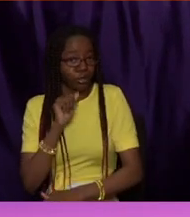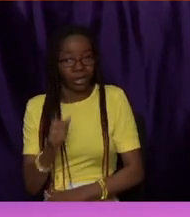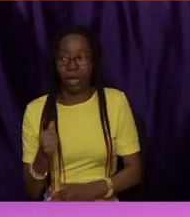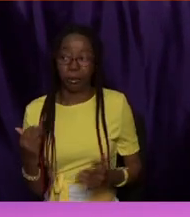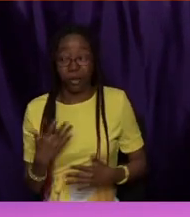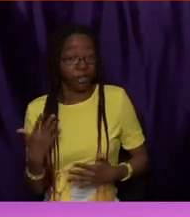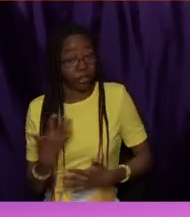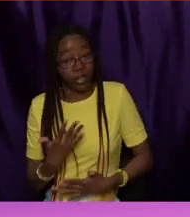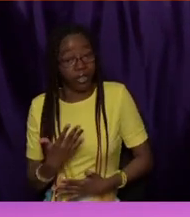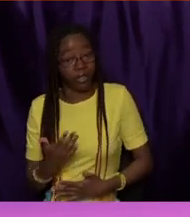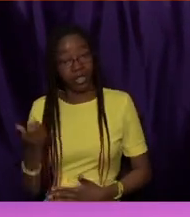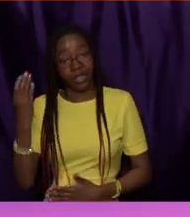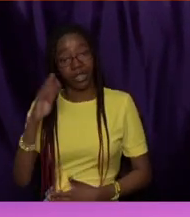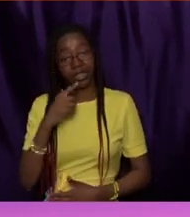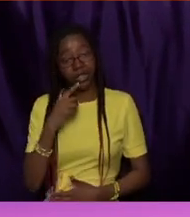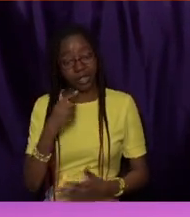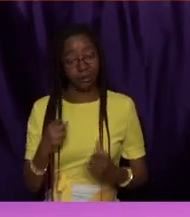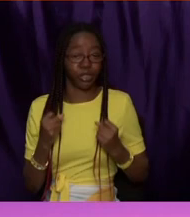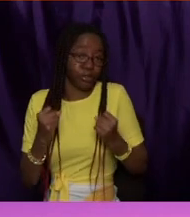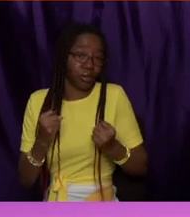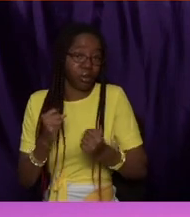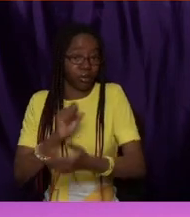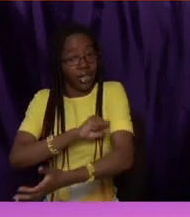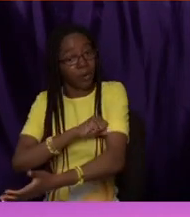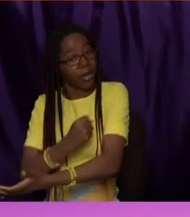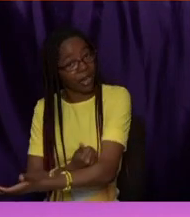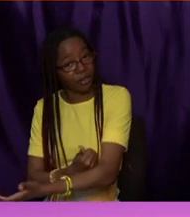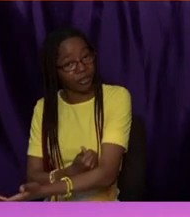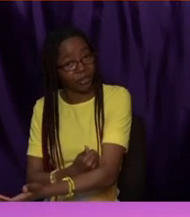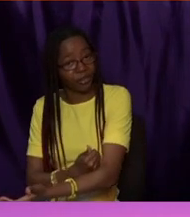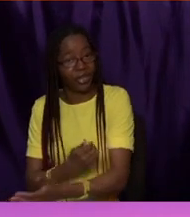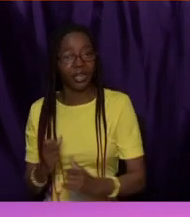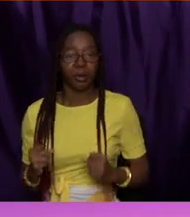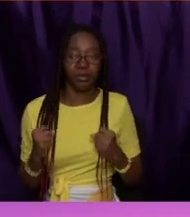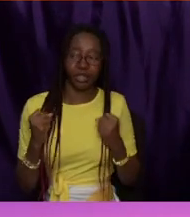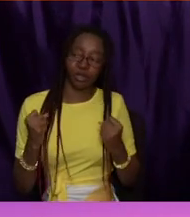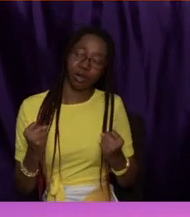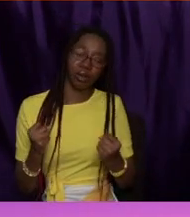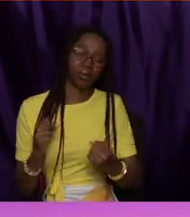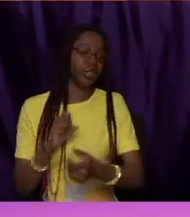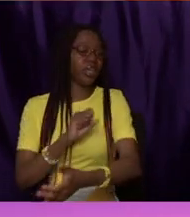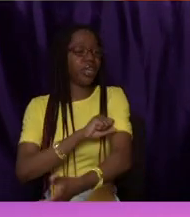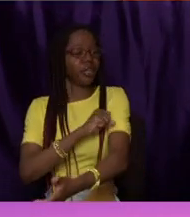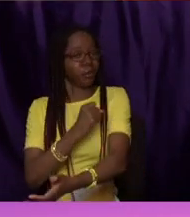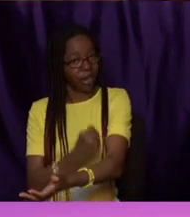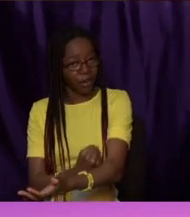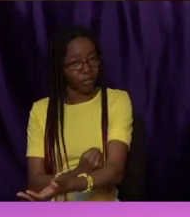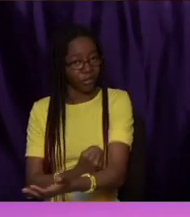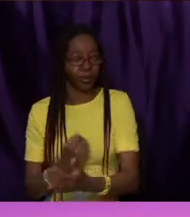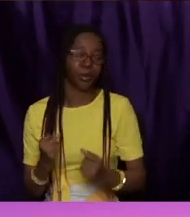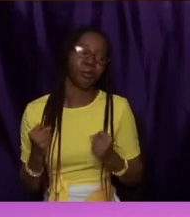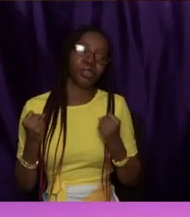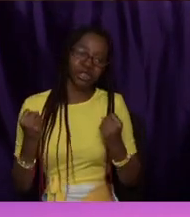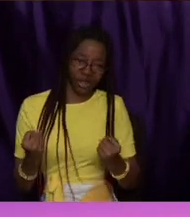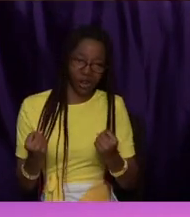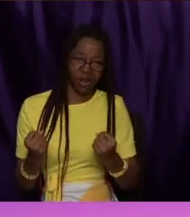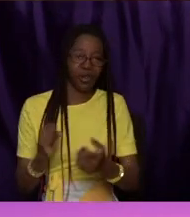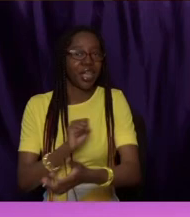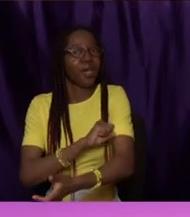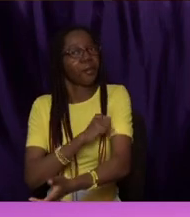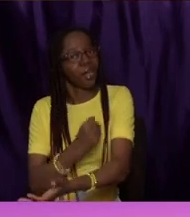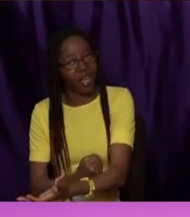afraid. God says, be strong and courageous. Be strong and courageous. Be strong and